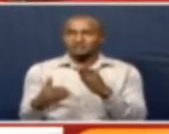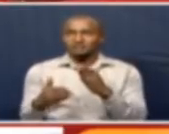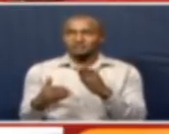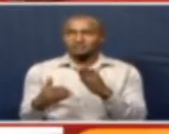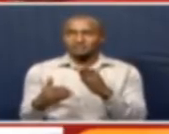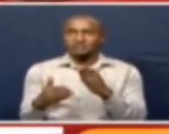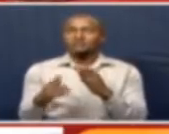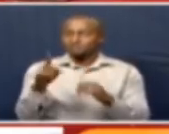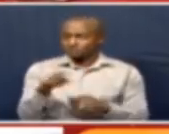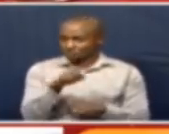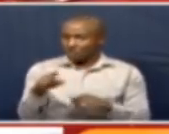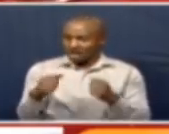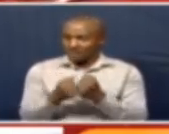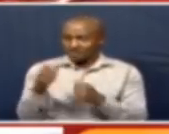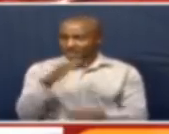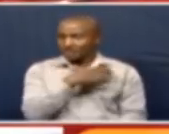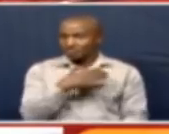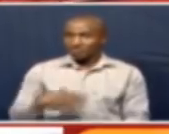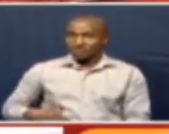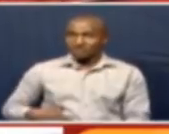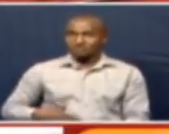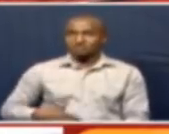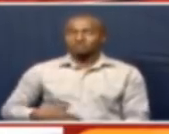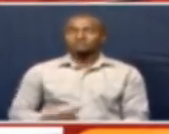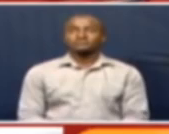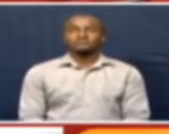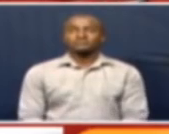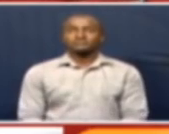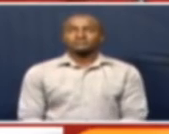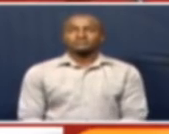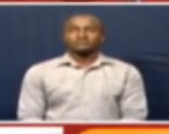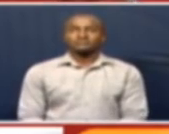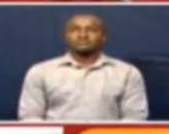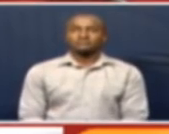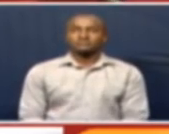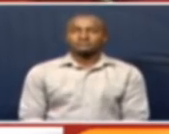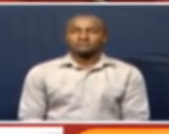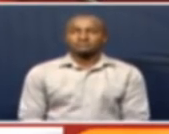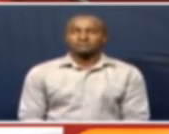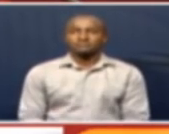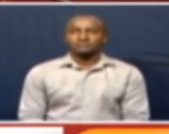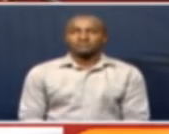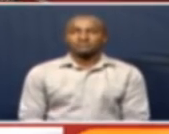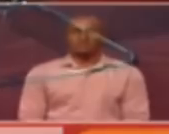the atrocities that have been going on in the modeling industry in Kenya. We're back with more. Stay with us.